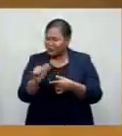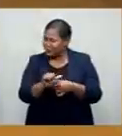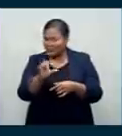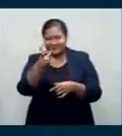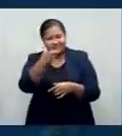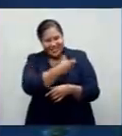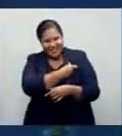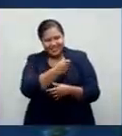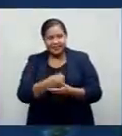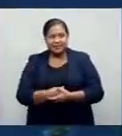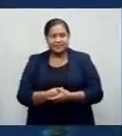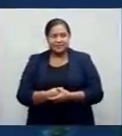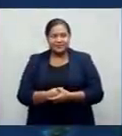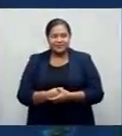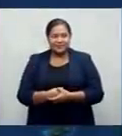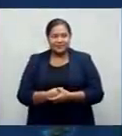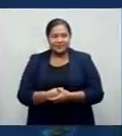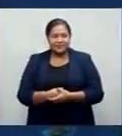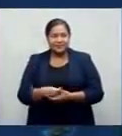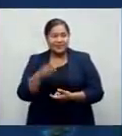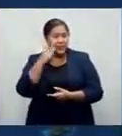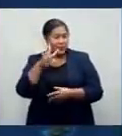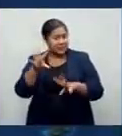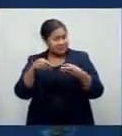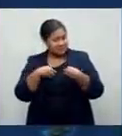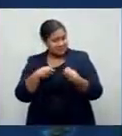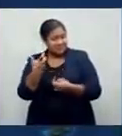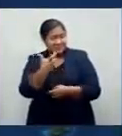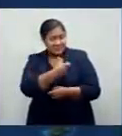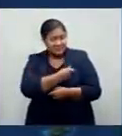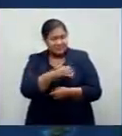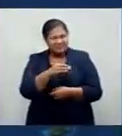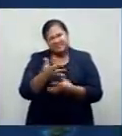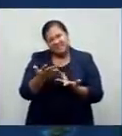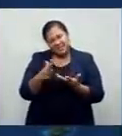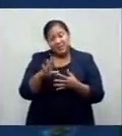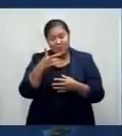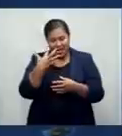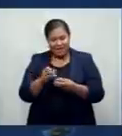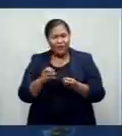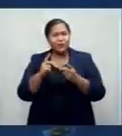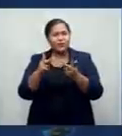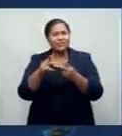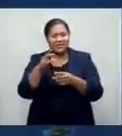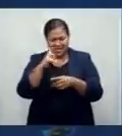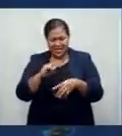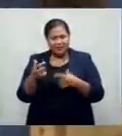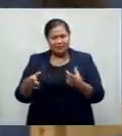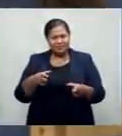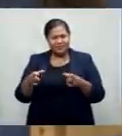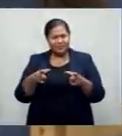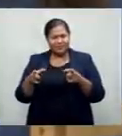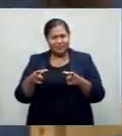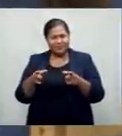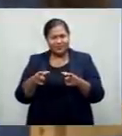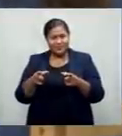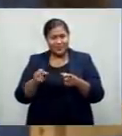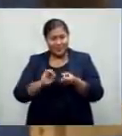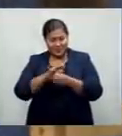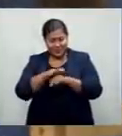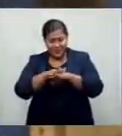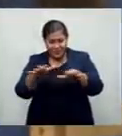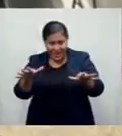vaccinated. When we get vaccinated, at least we have a chance of fighting the the virus and